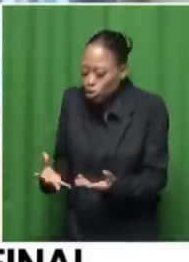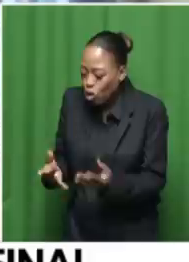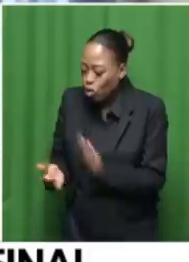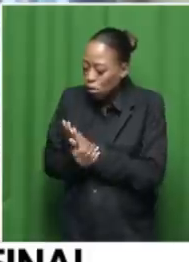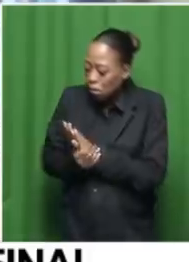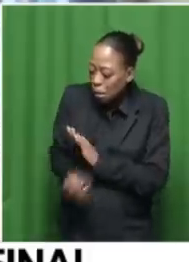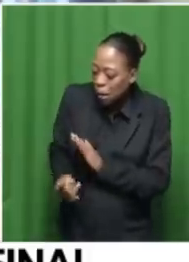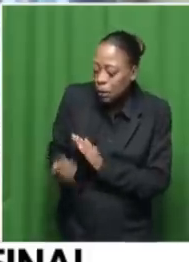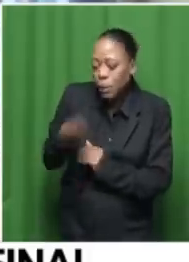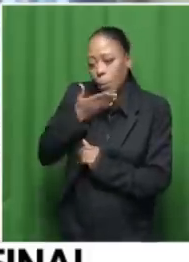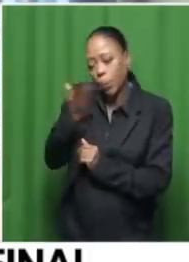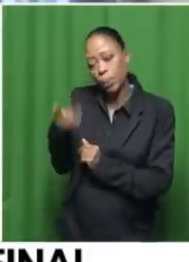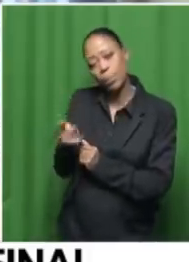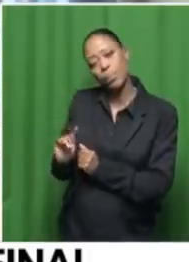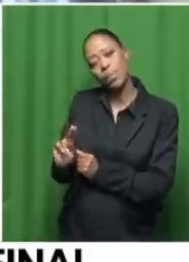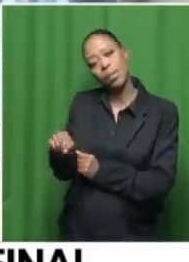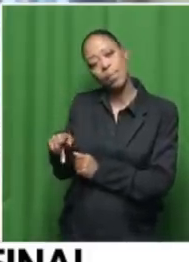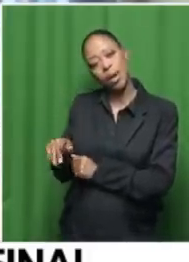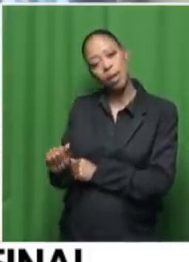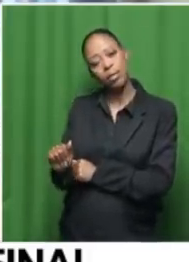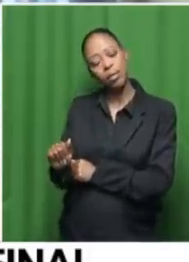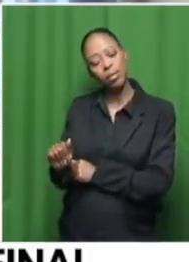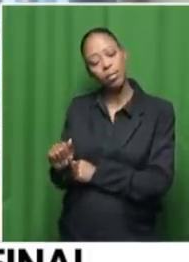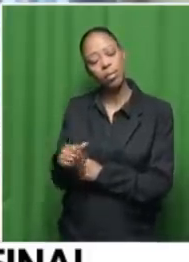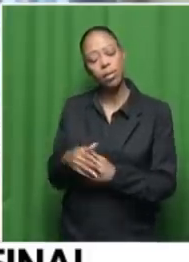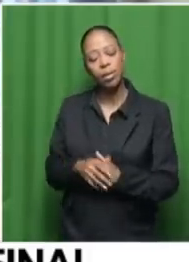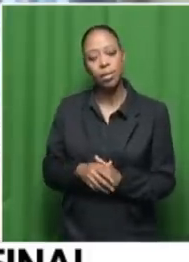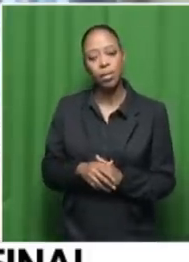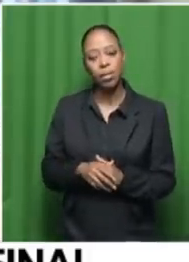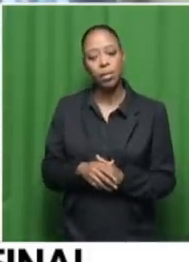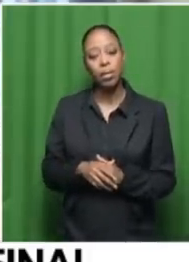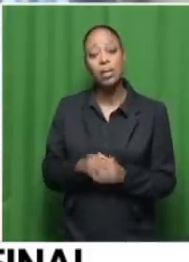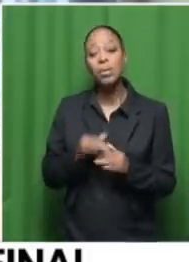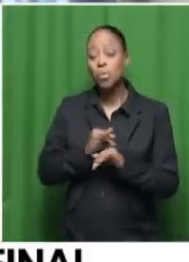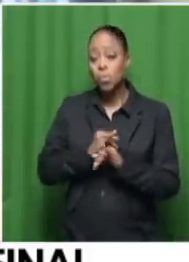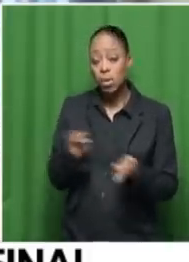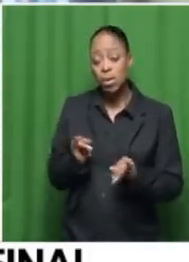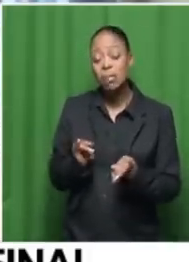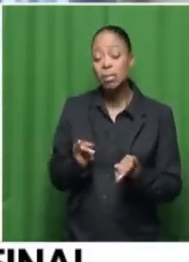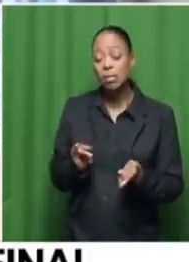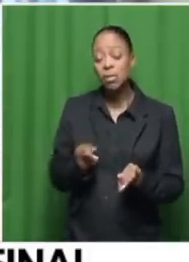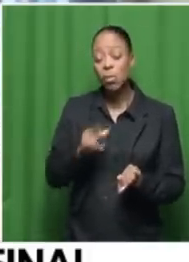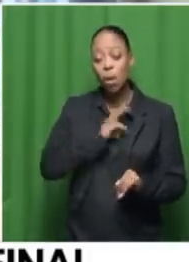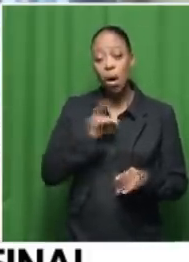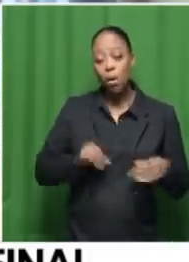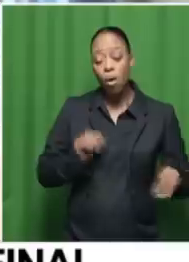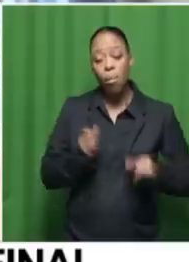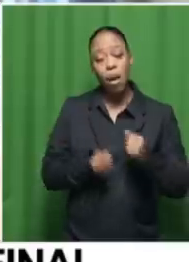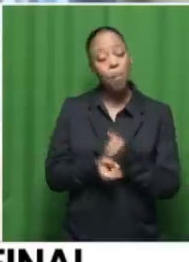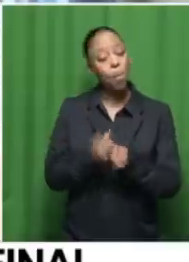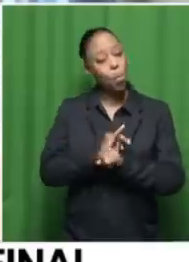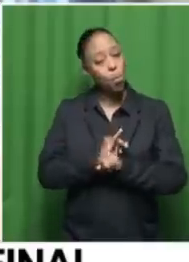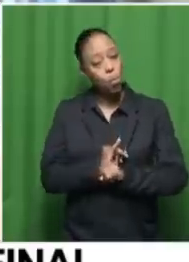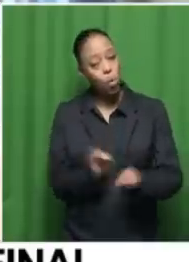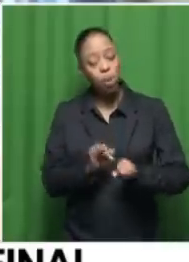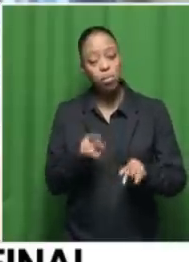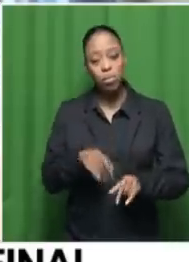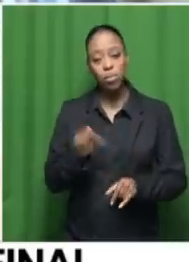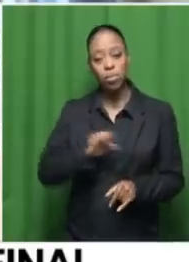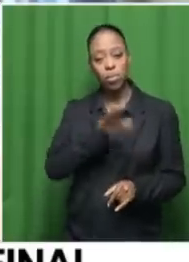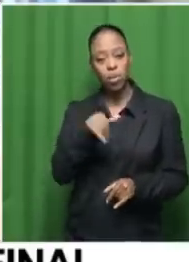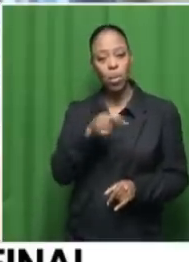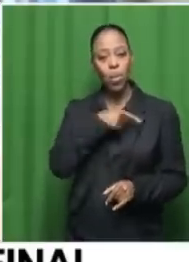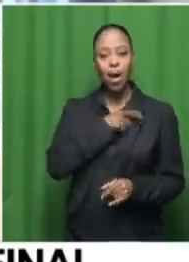Africa, and particularly where it is of such a serious nature that it threatens